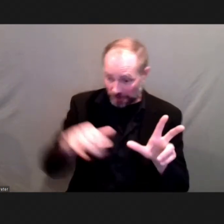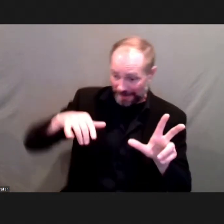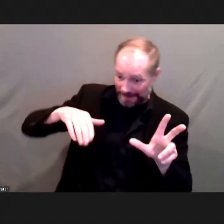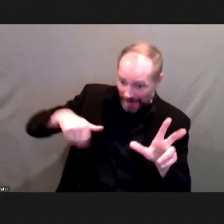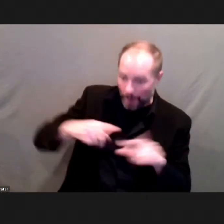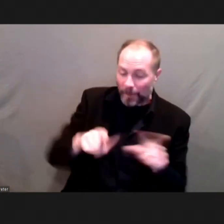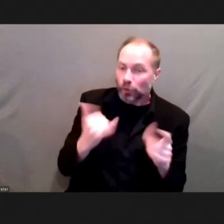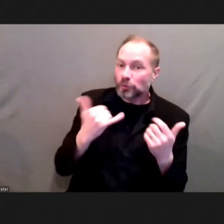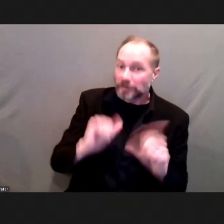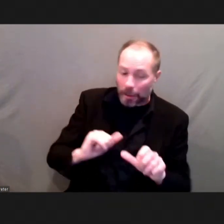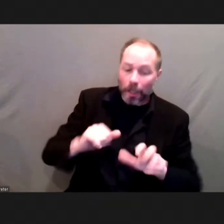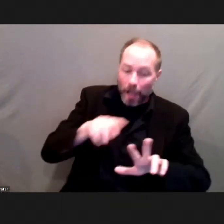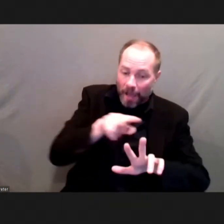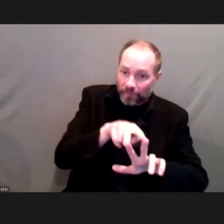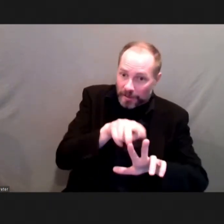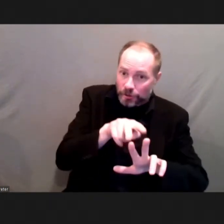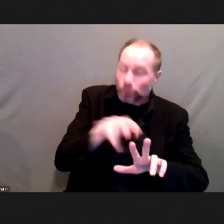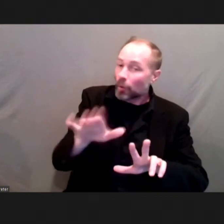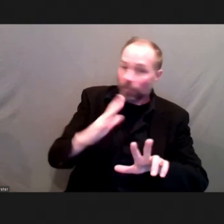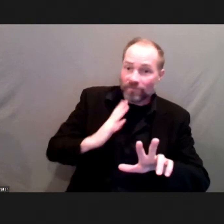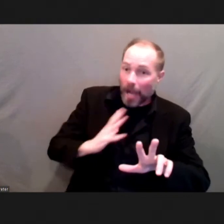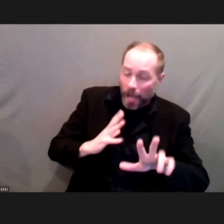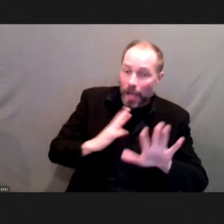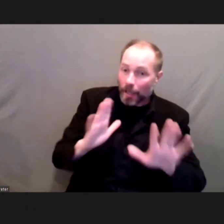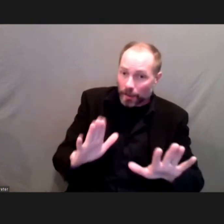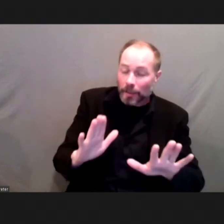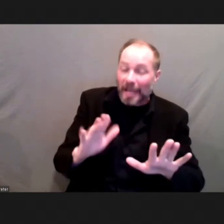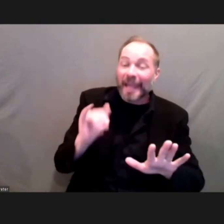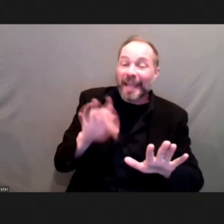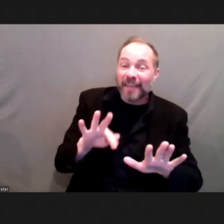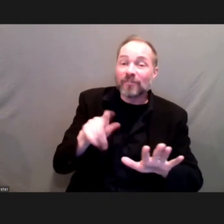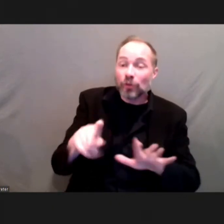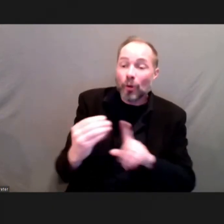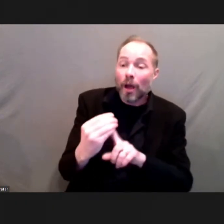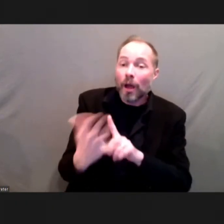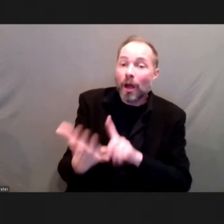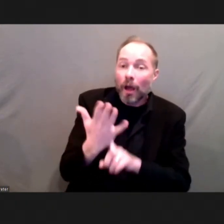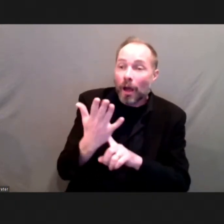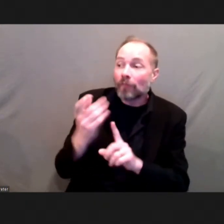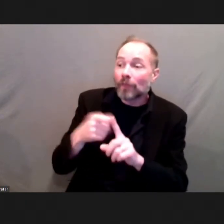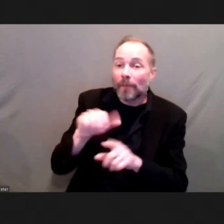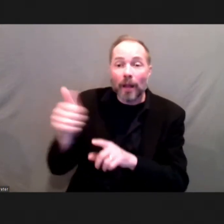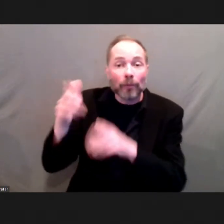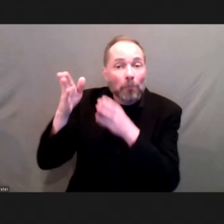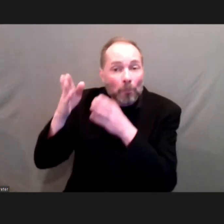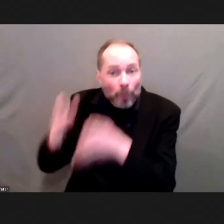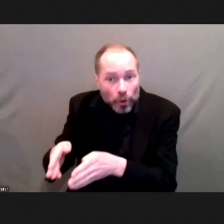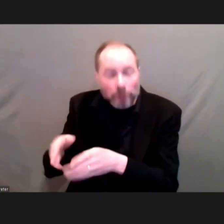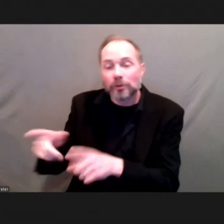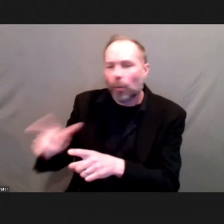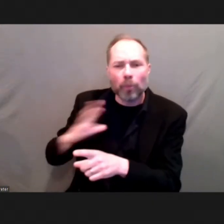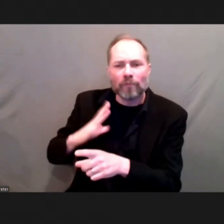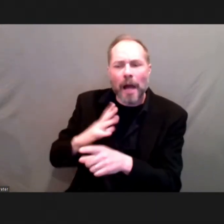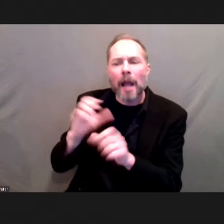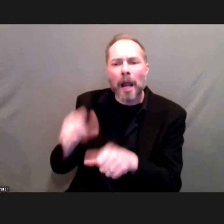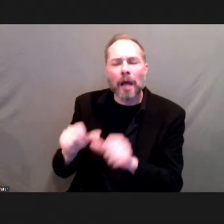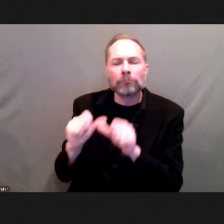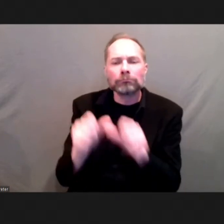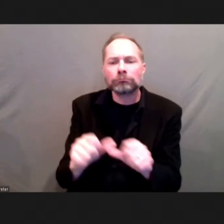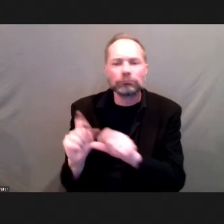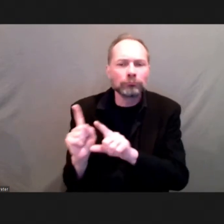your vaccination, then if you've been exposed, you can continue going to